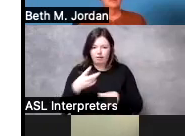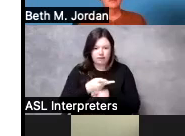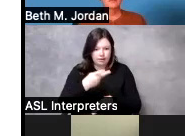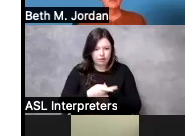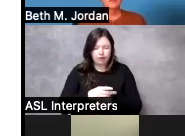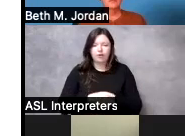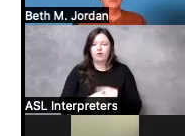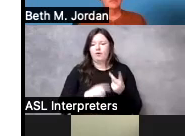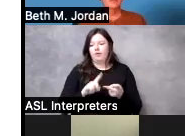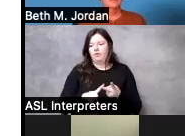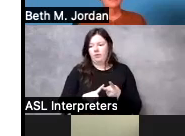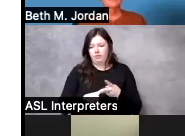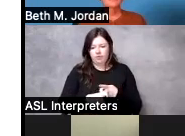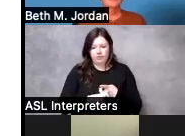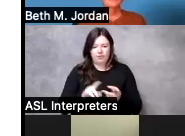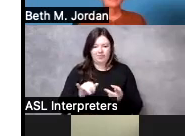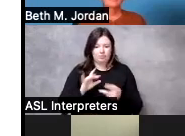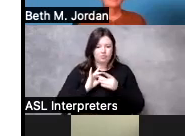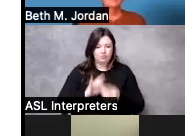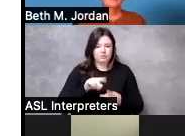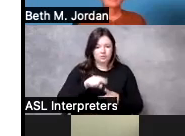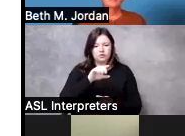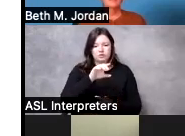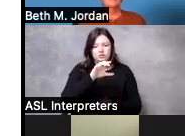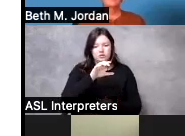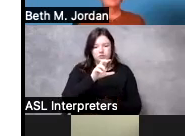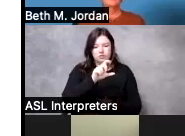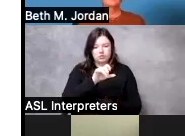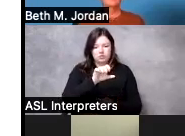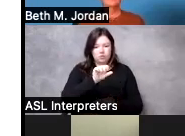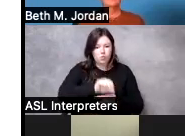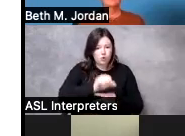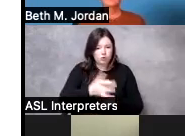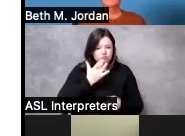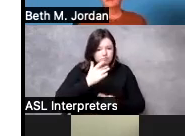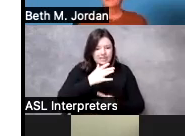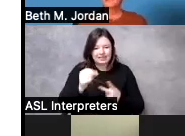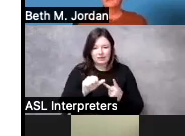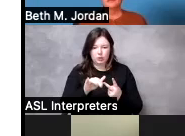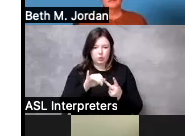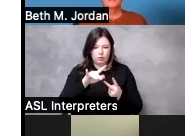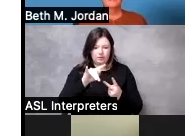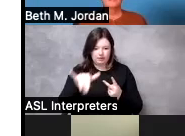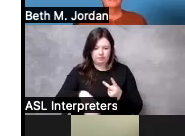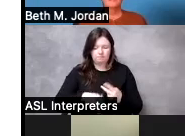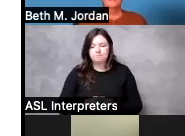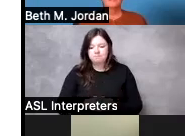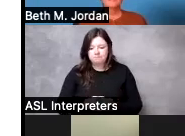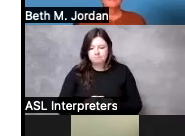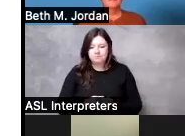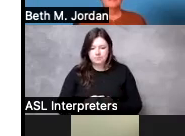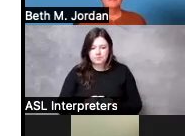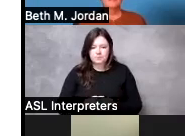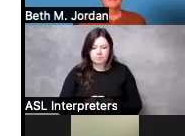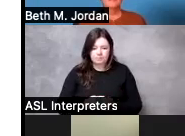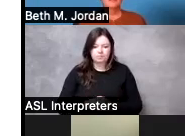well. So across the board, we're seeing an increase in acuity of behavioral health needs, not only in juvenile justice placements,